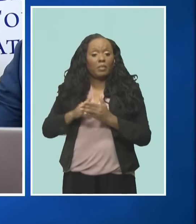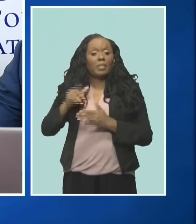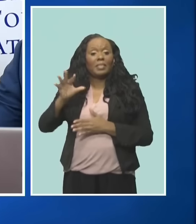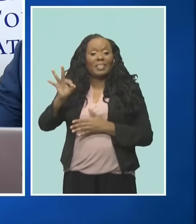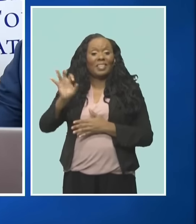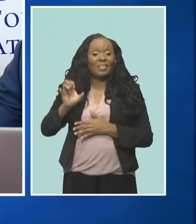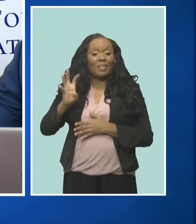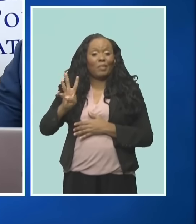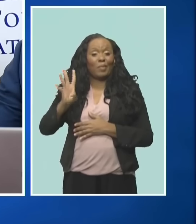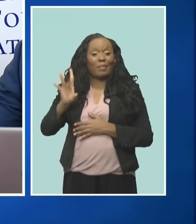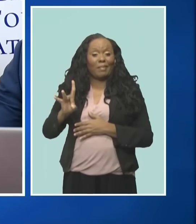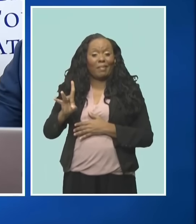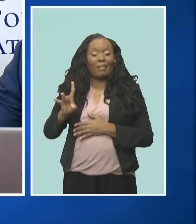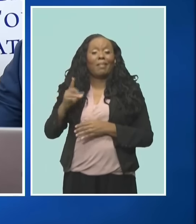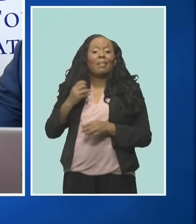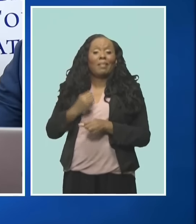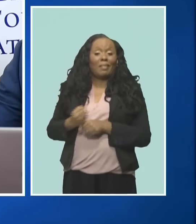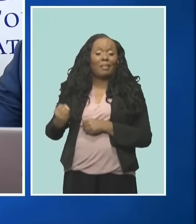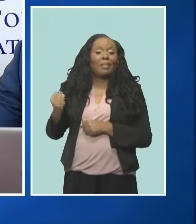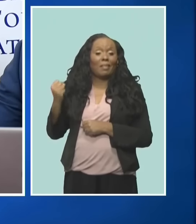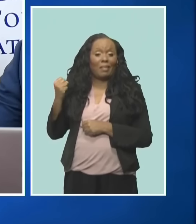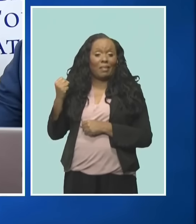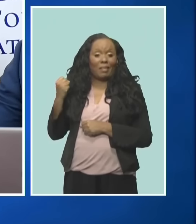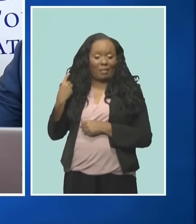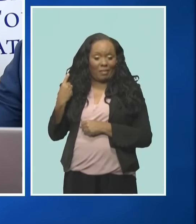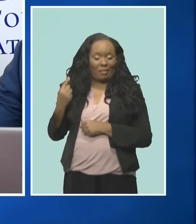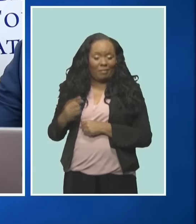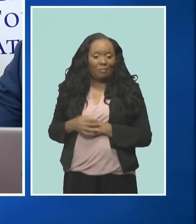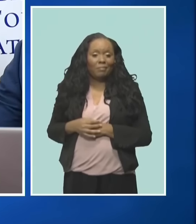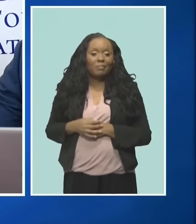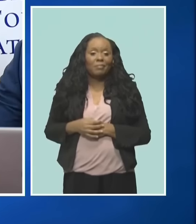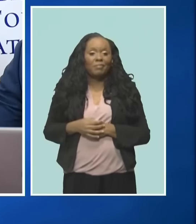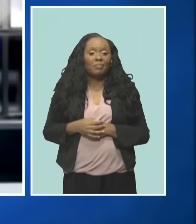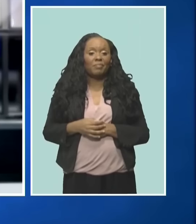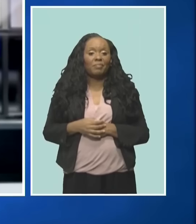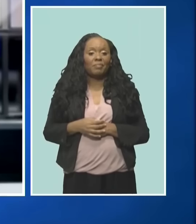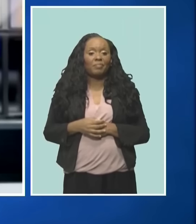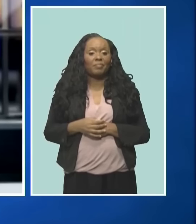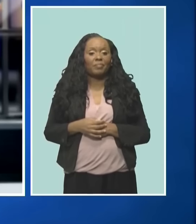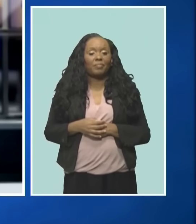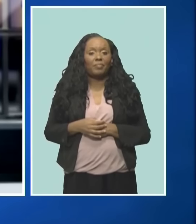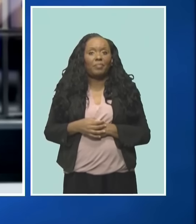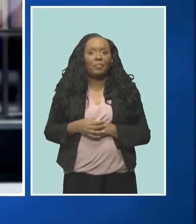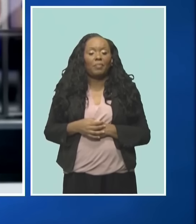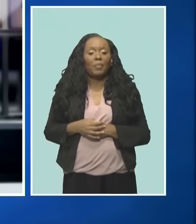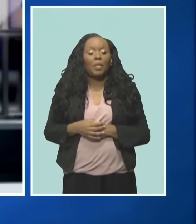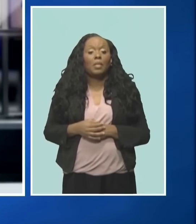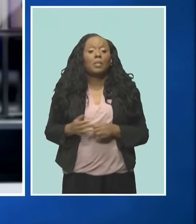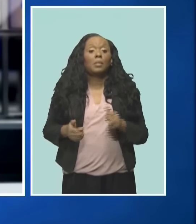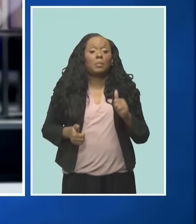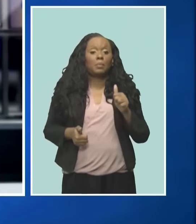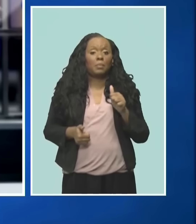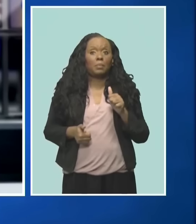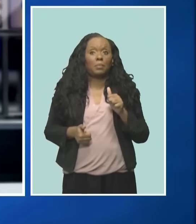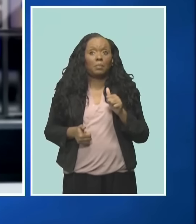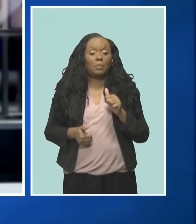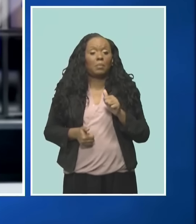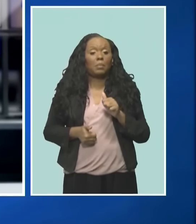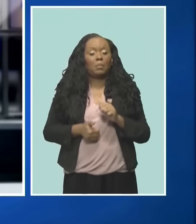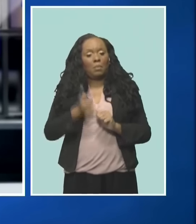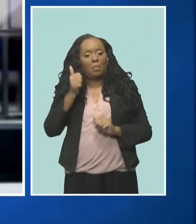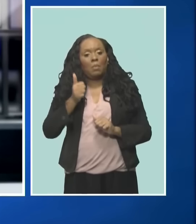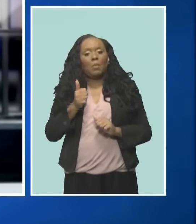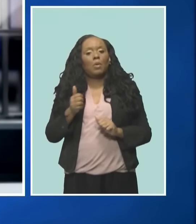323,948 arrivals for the same period in 2023. The majority of Barbados' source market saw